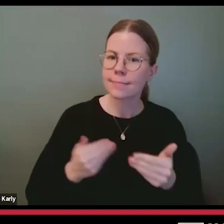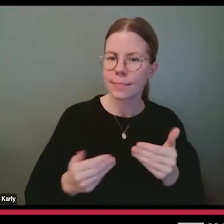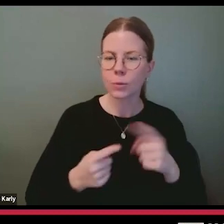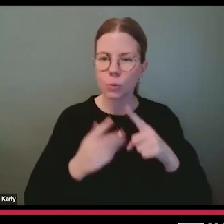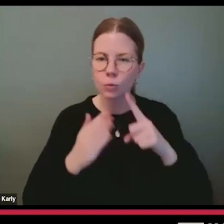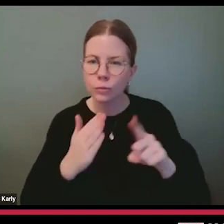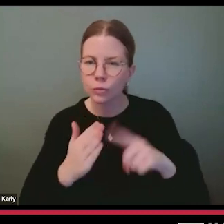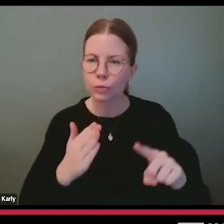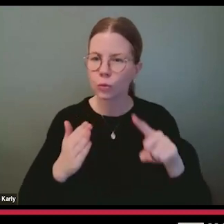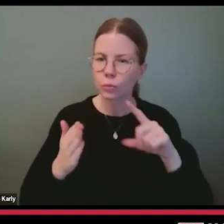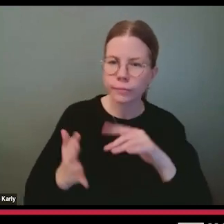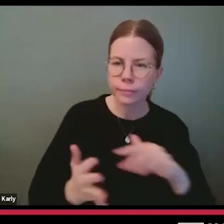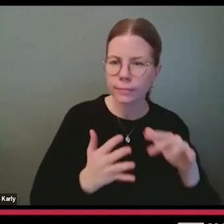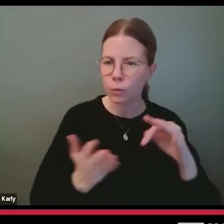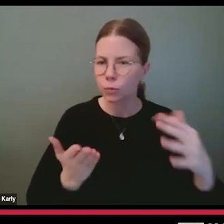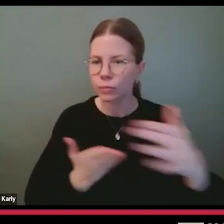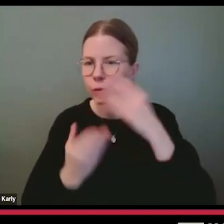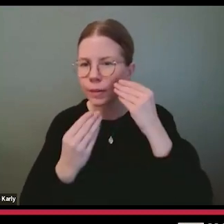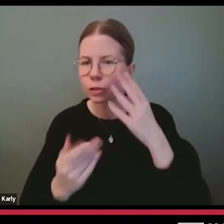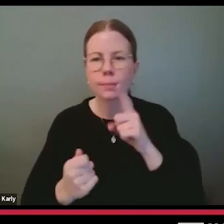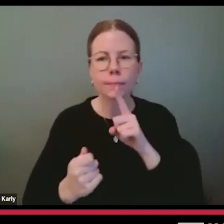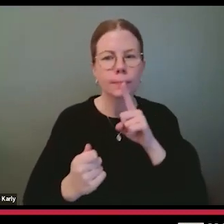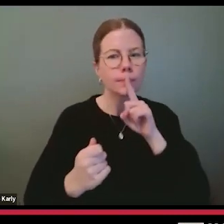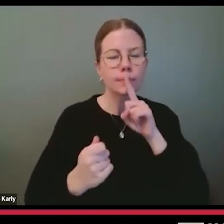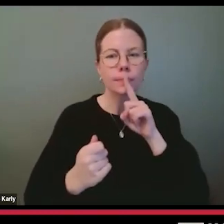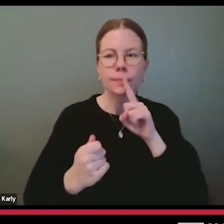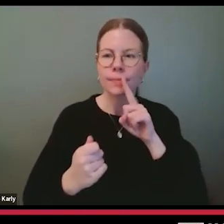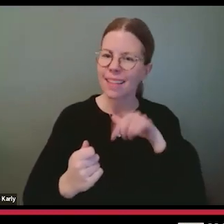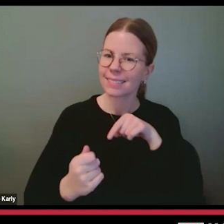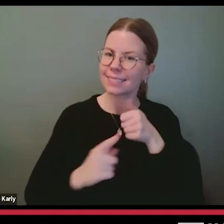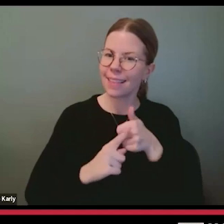or we should try to do it in a respectful way. But also that